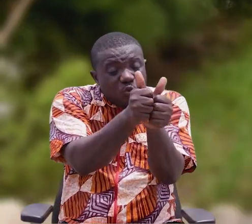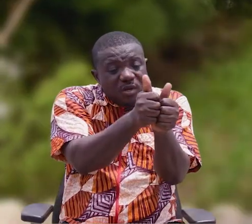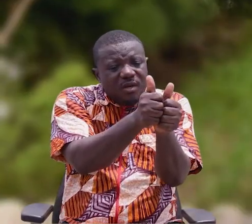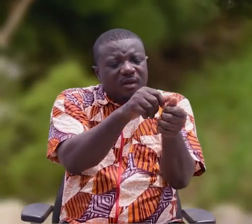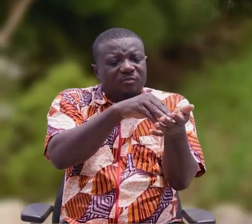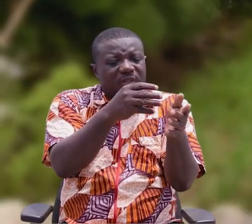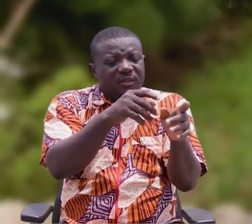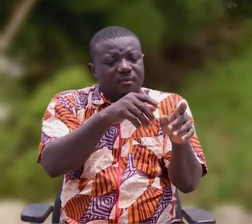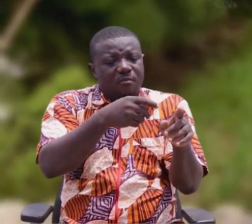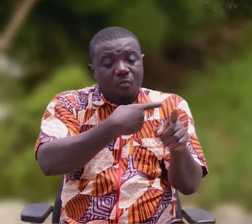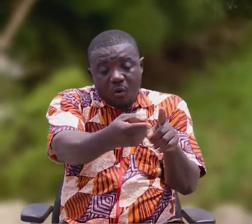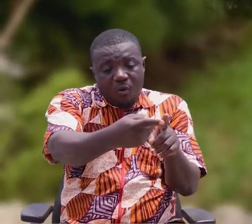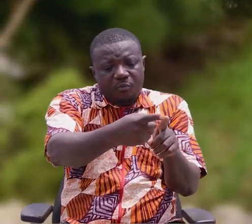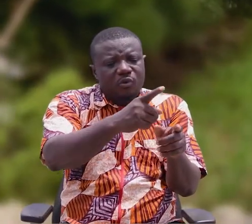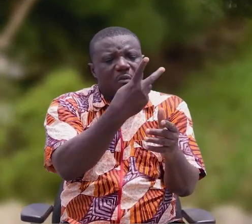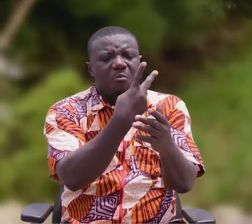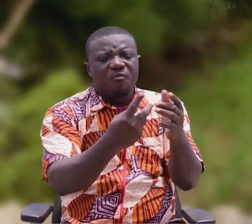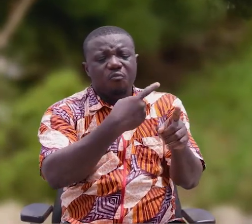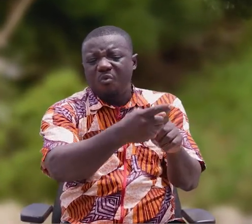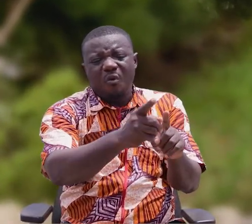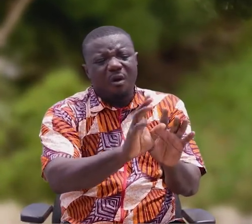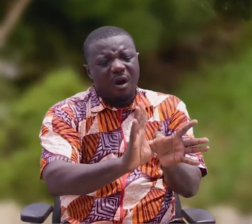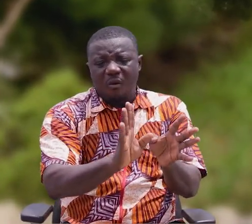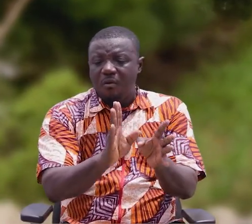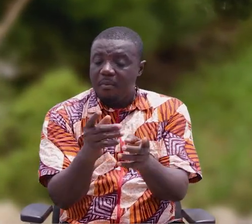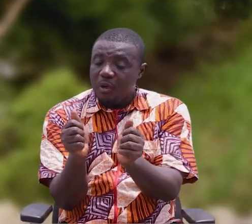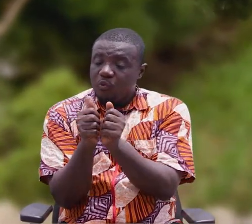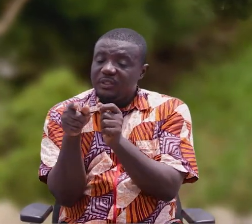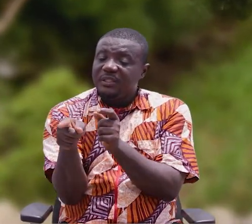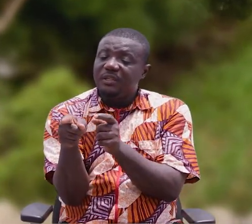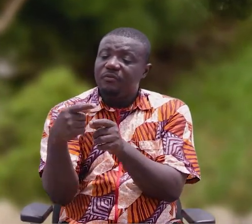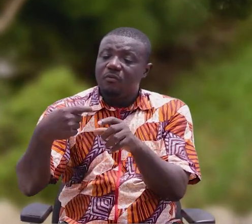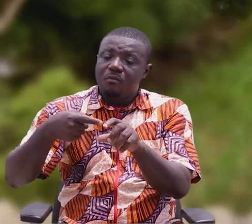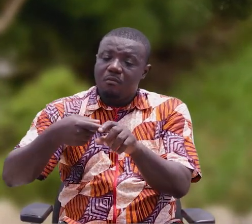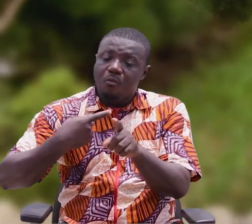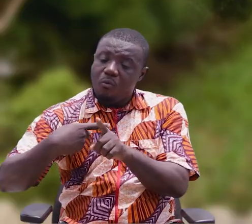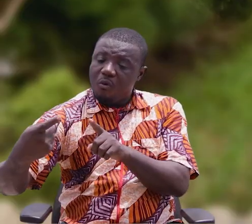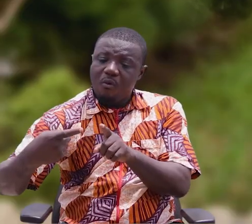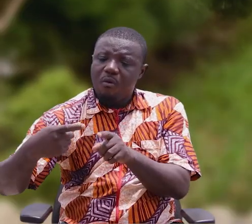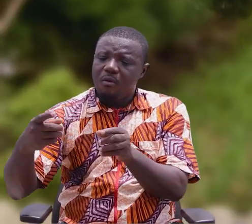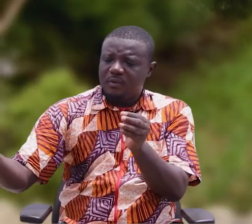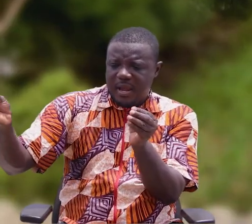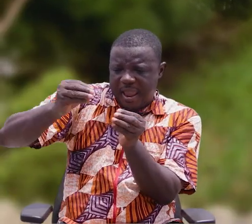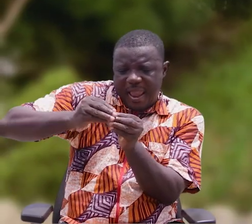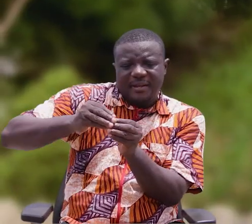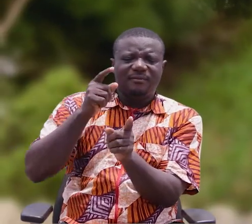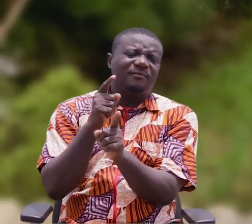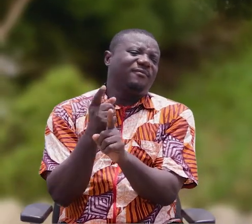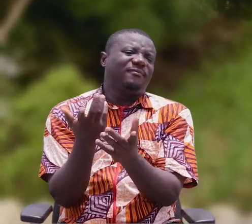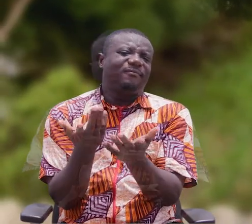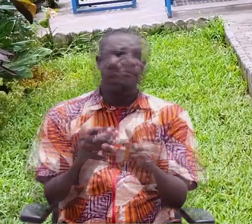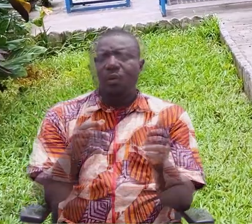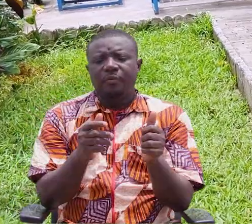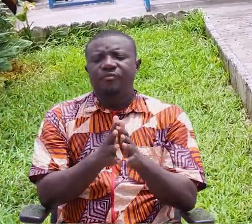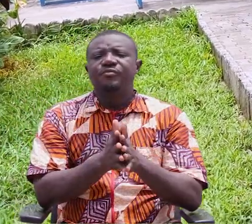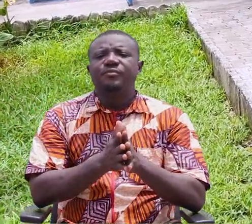everything is spoiled. But with this one, when the cane is out of shape, you can just get a new white cane and then just attach the device to